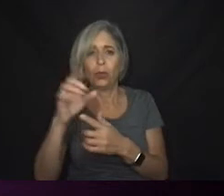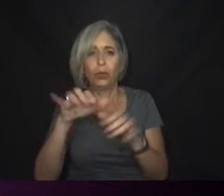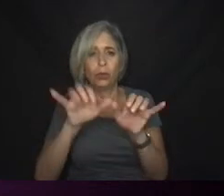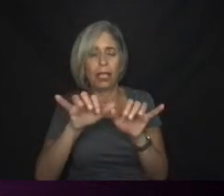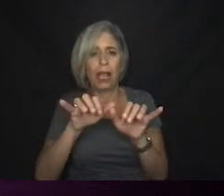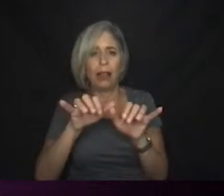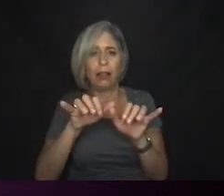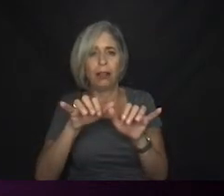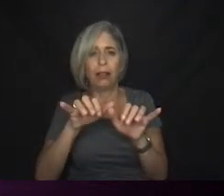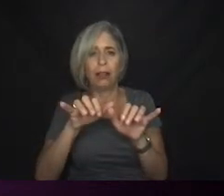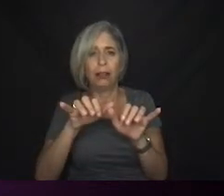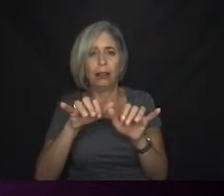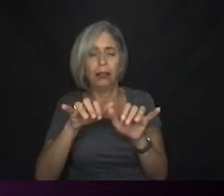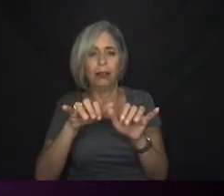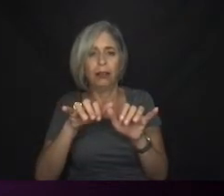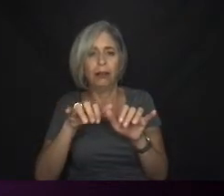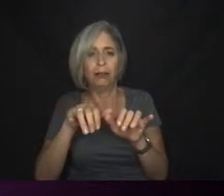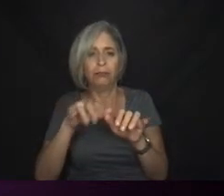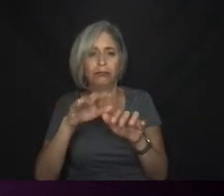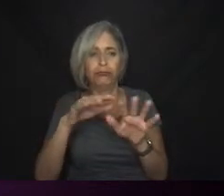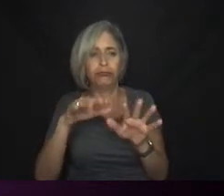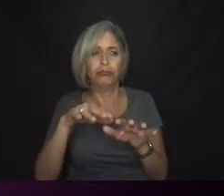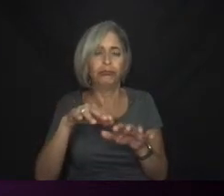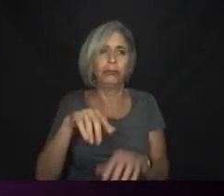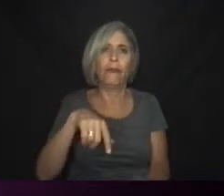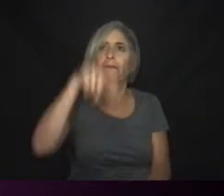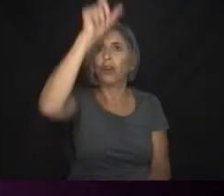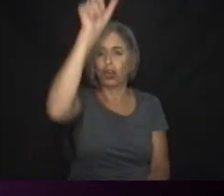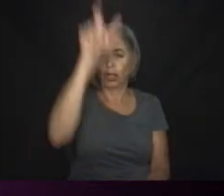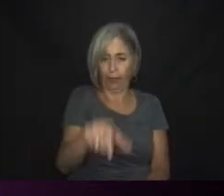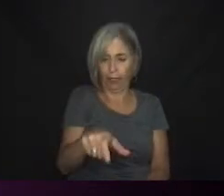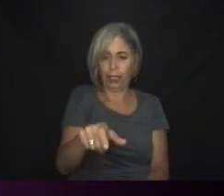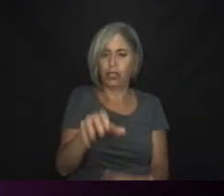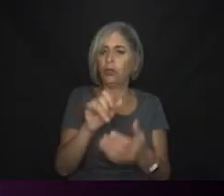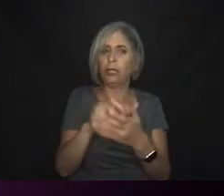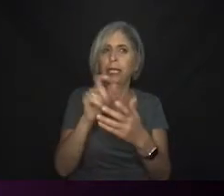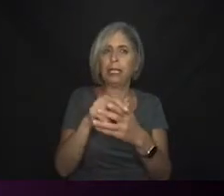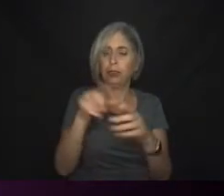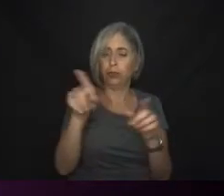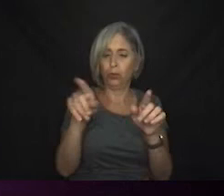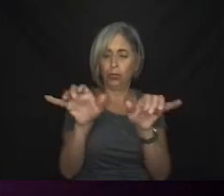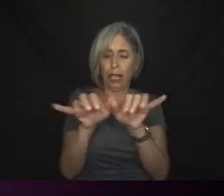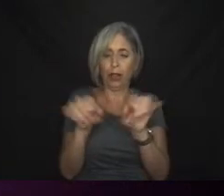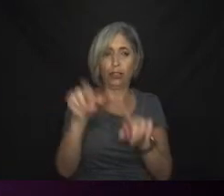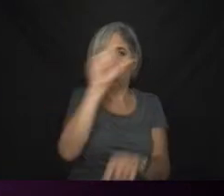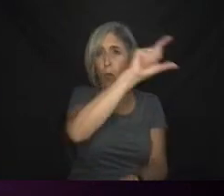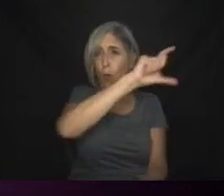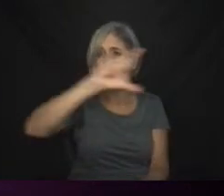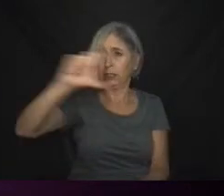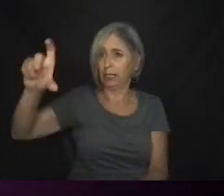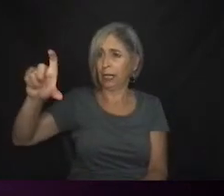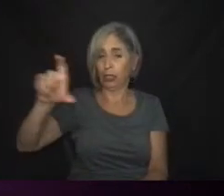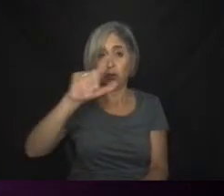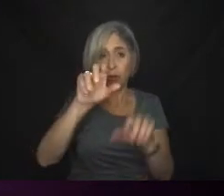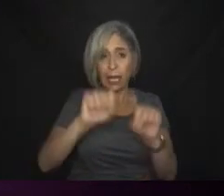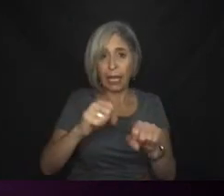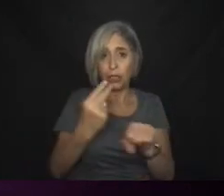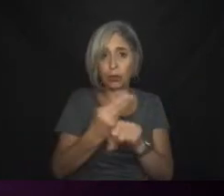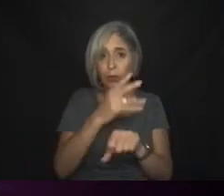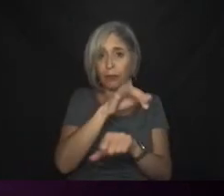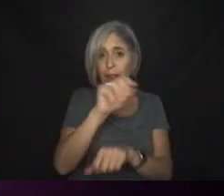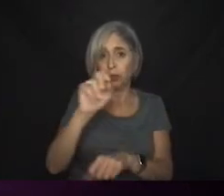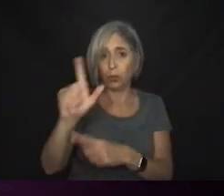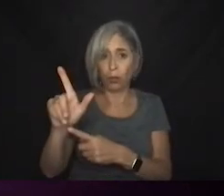scale vertically, so you'll throw more RAM at it, you'll throw more disk space, and at some point you've got to scale horizontally, which you can with Postgres, so you'll add like